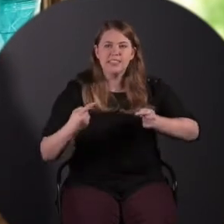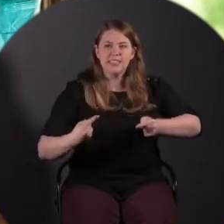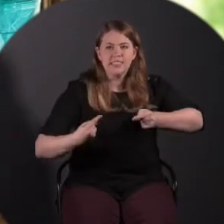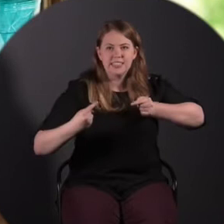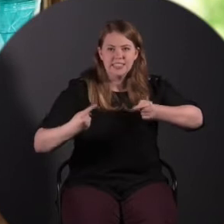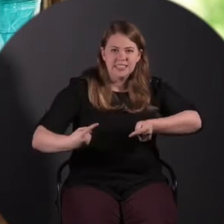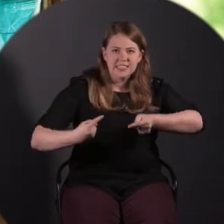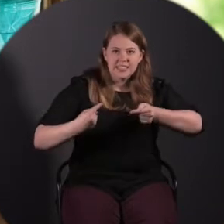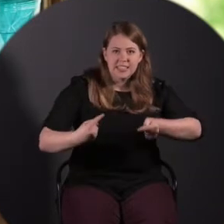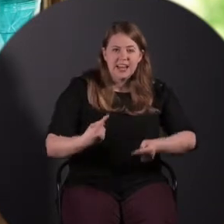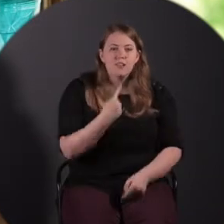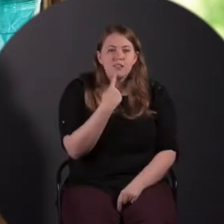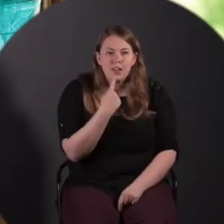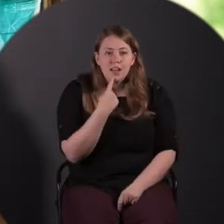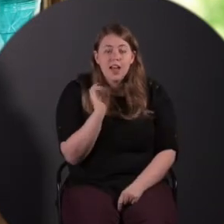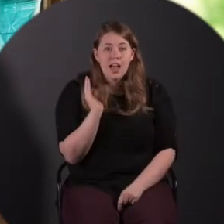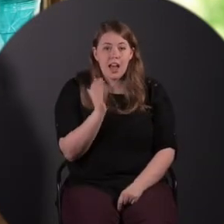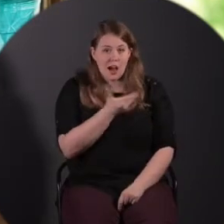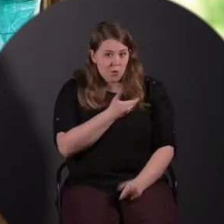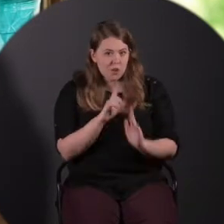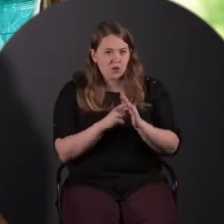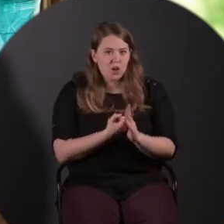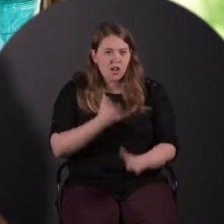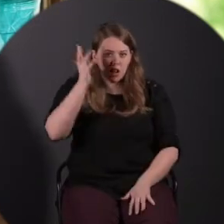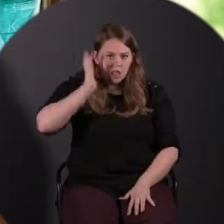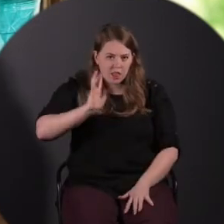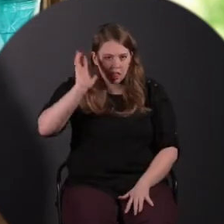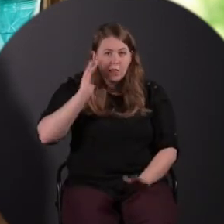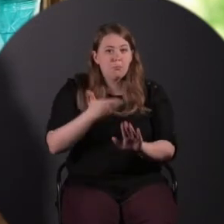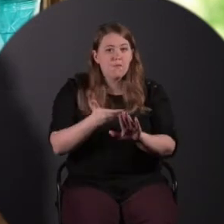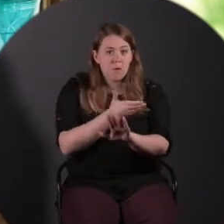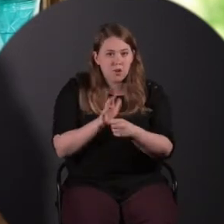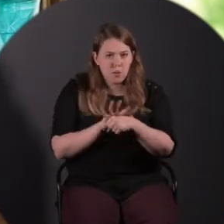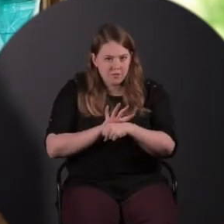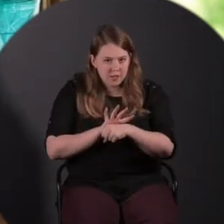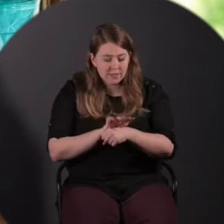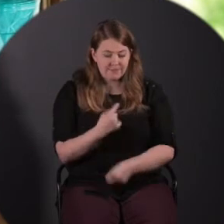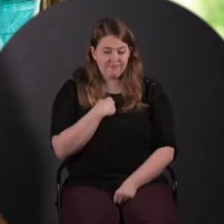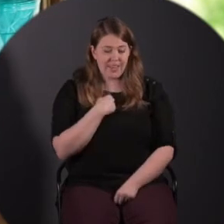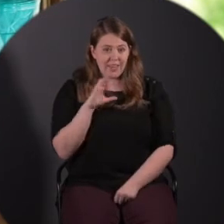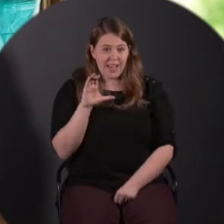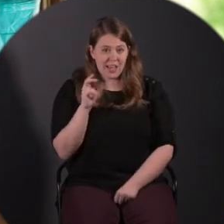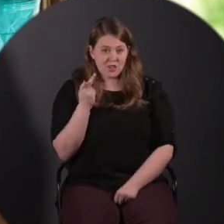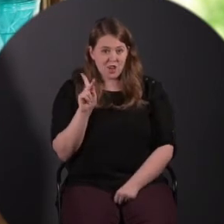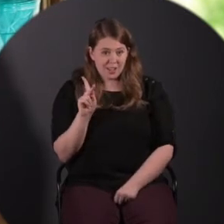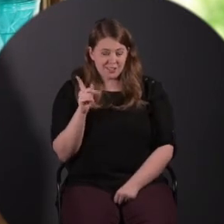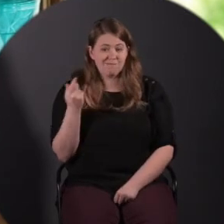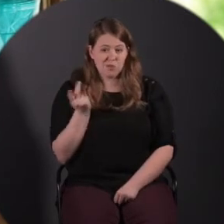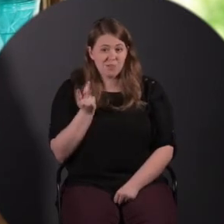Julie, our drama, our tension started long before COVID. Chuck and I have felt it. Chuck and I have had